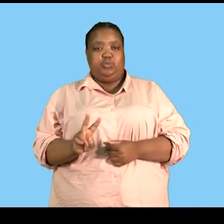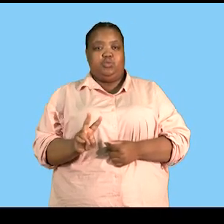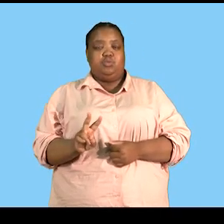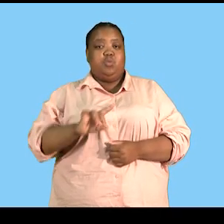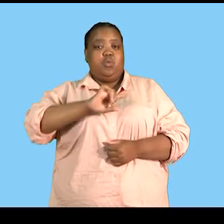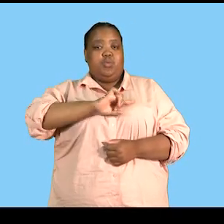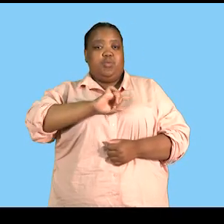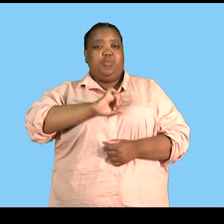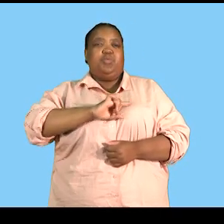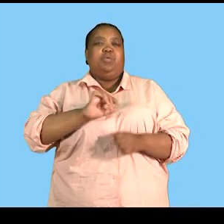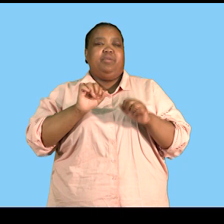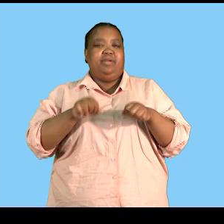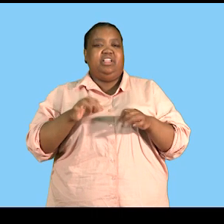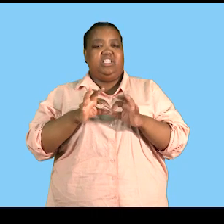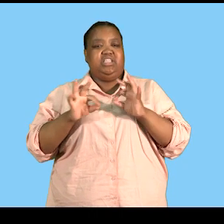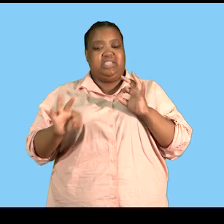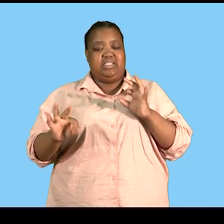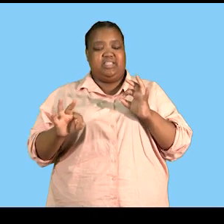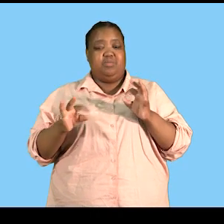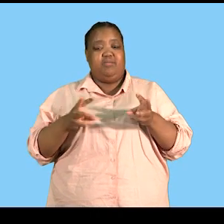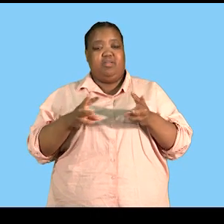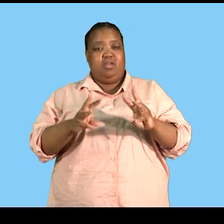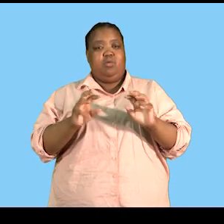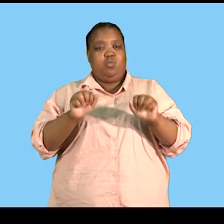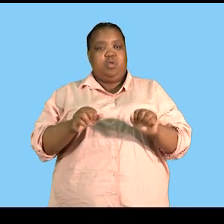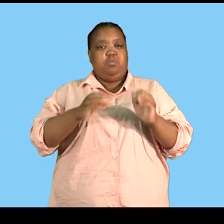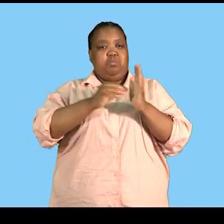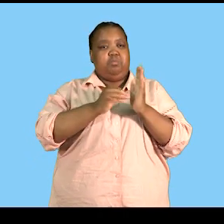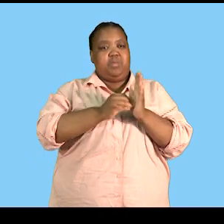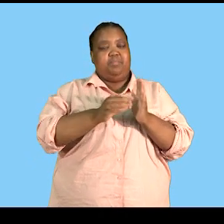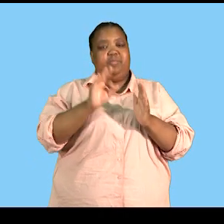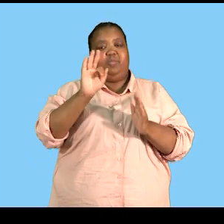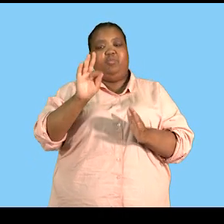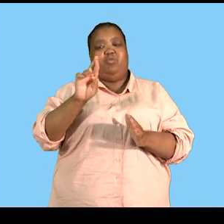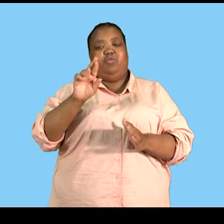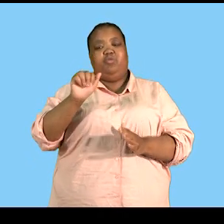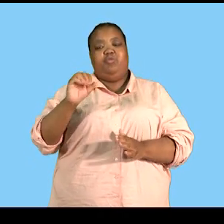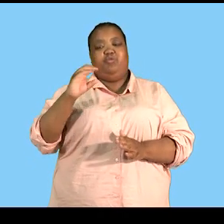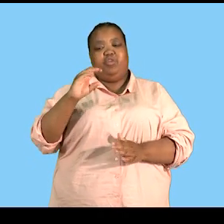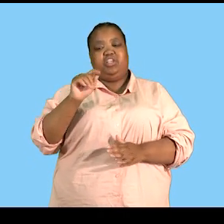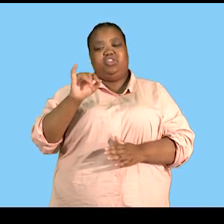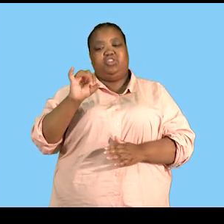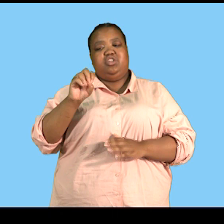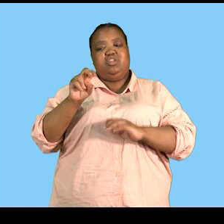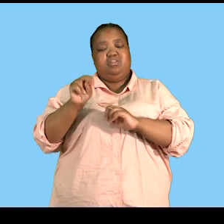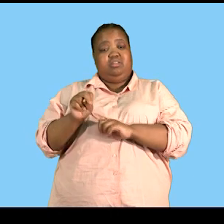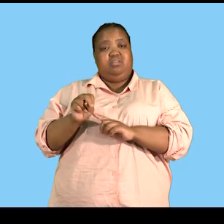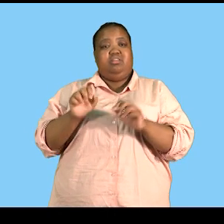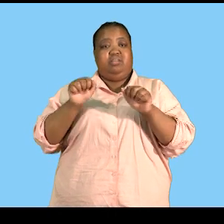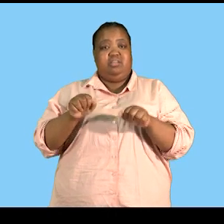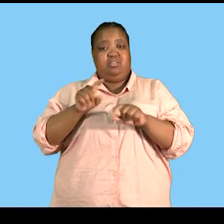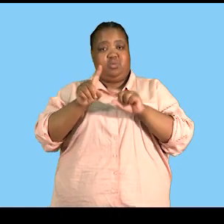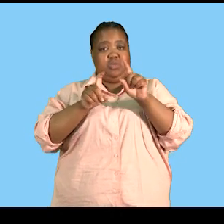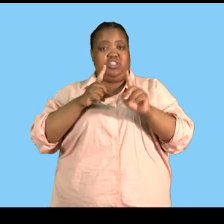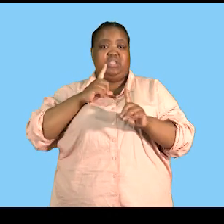1 over 2 because it is a simplified form as a fraction. And that